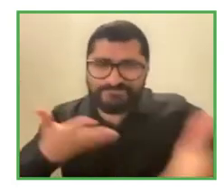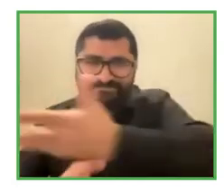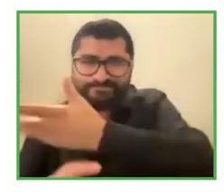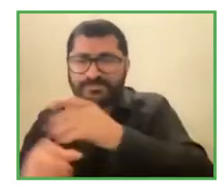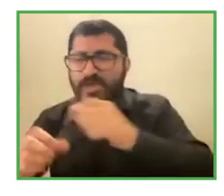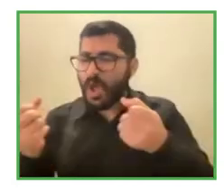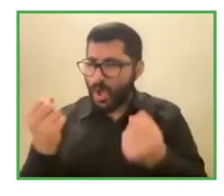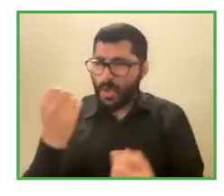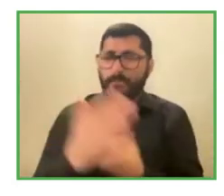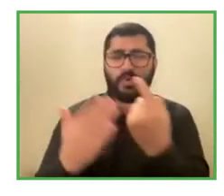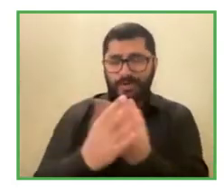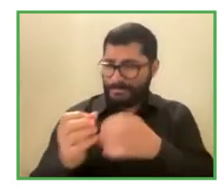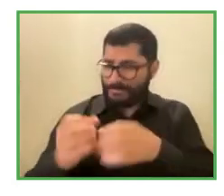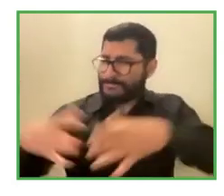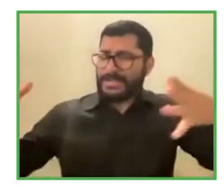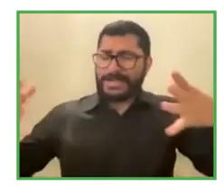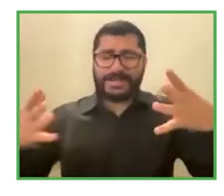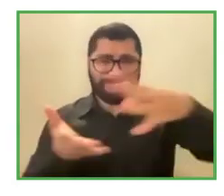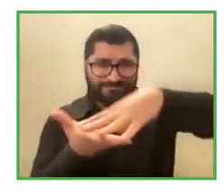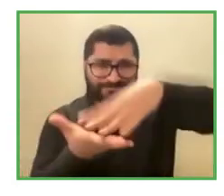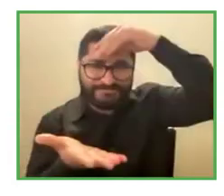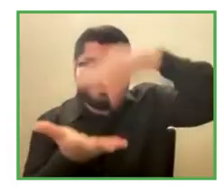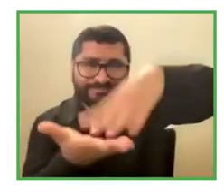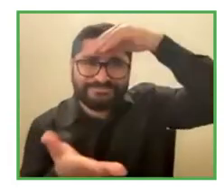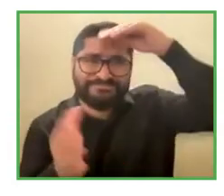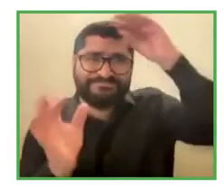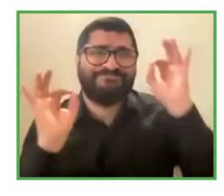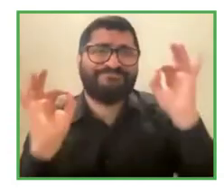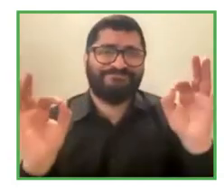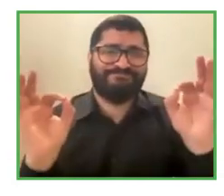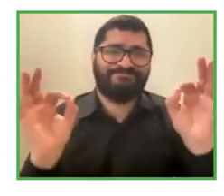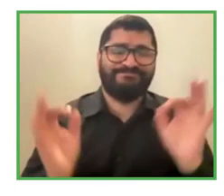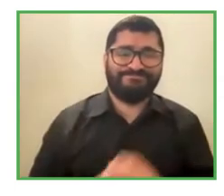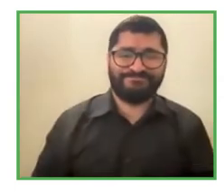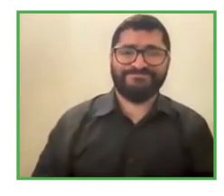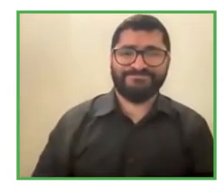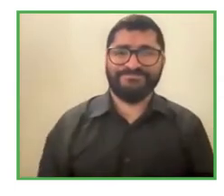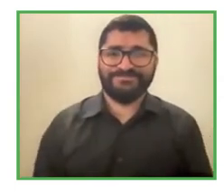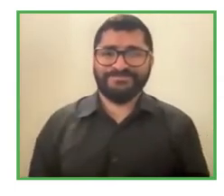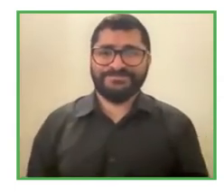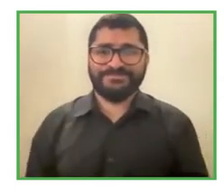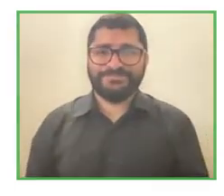same time, but it is also a good opportunity for learning.